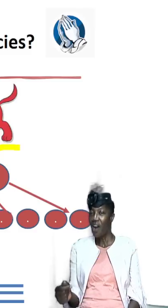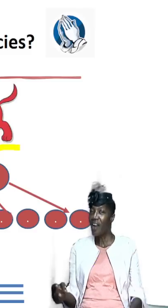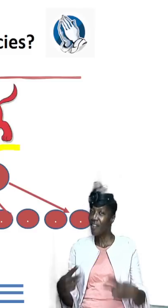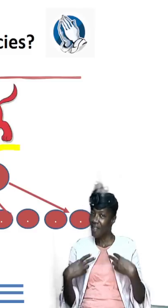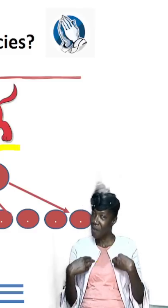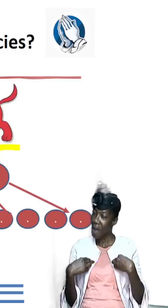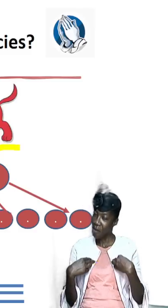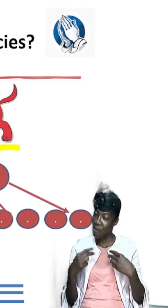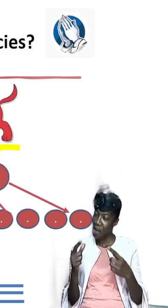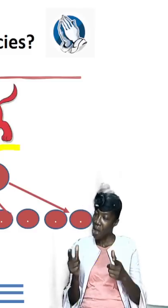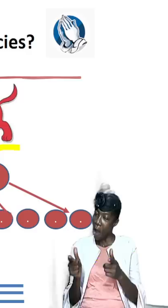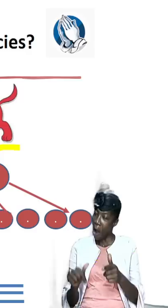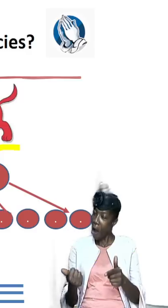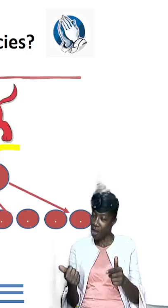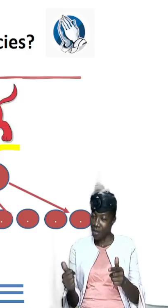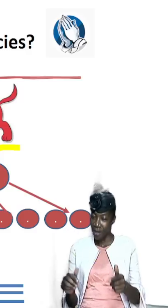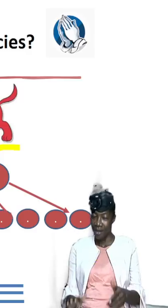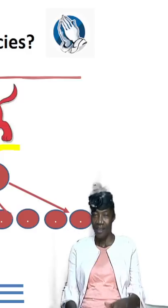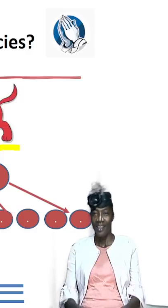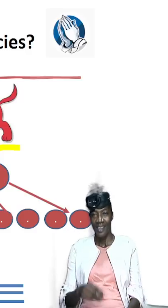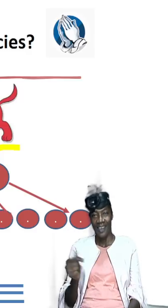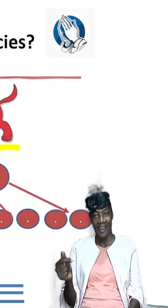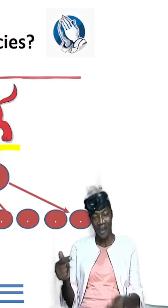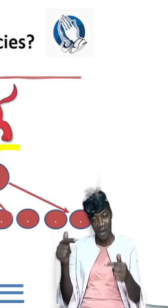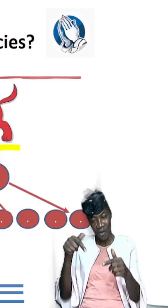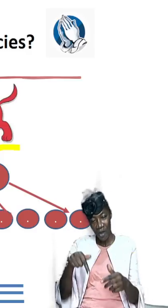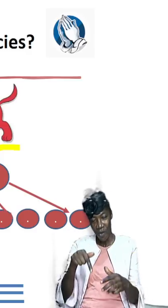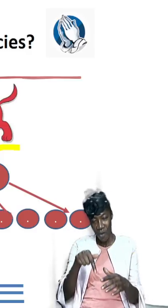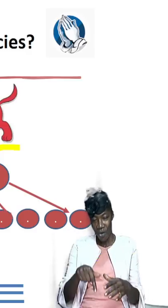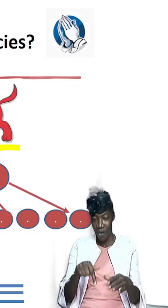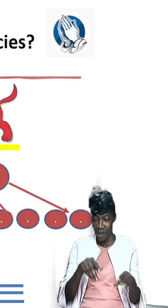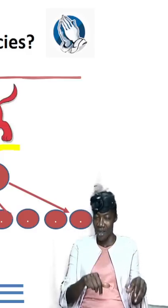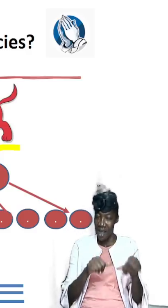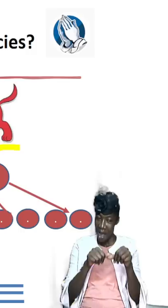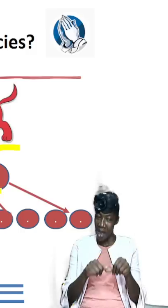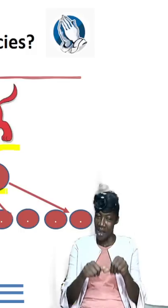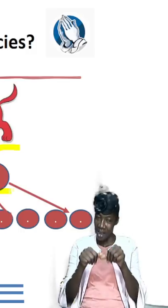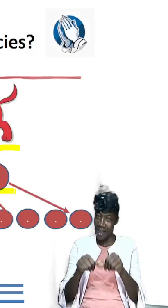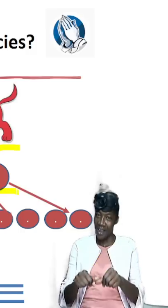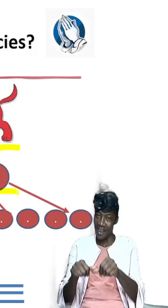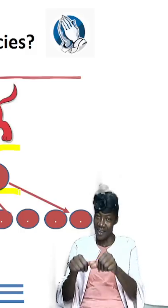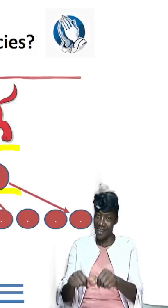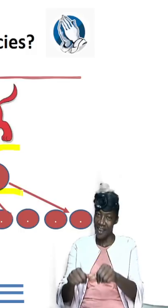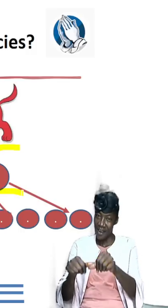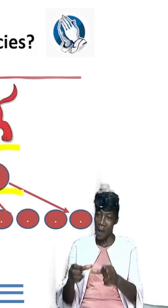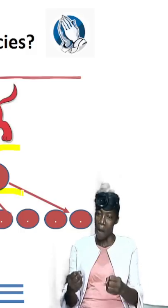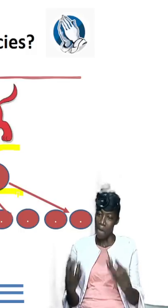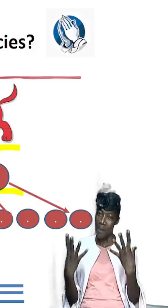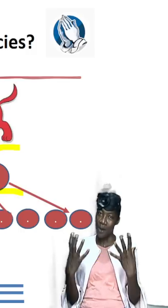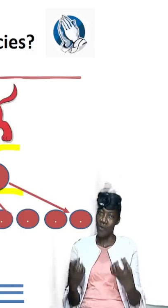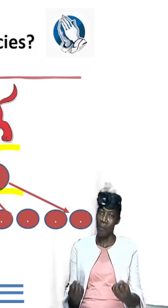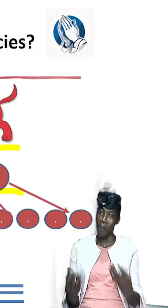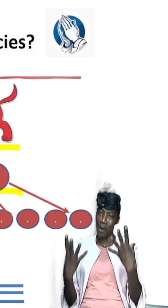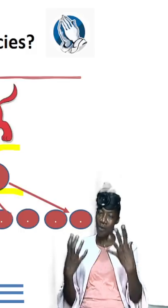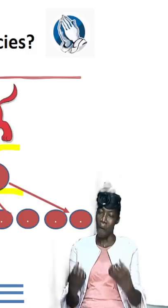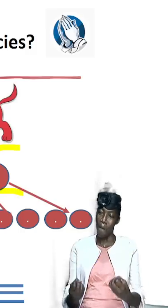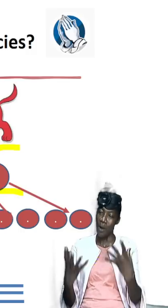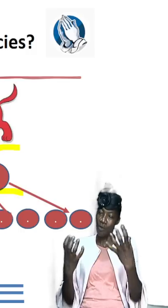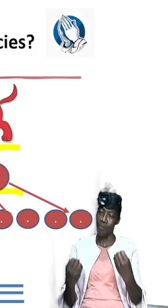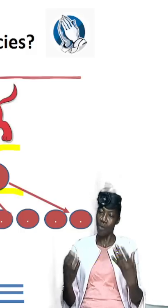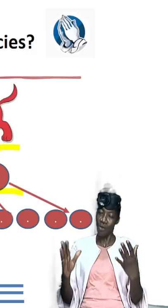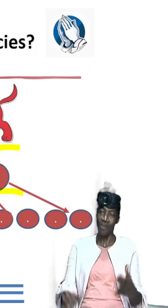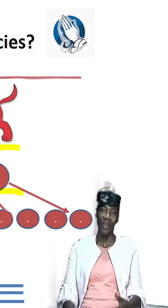they had children. And then as you go down the line, you have a whole host of dog, a whole host of